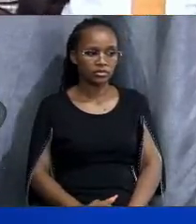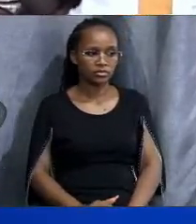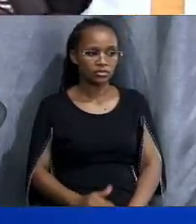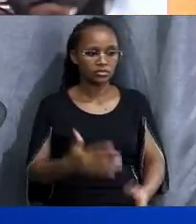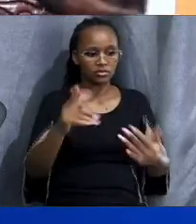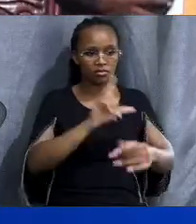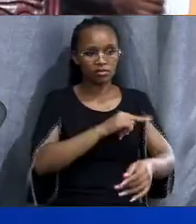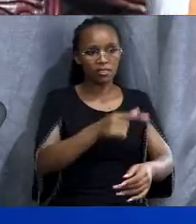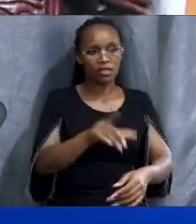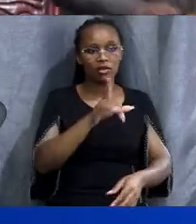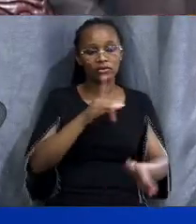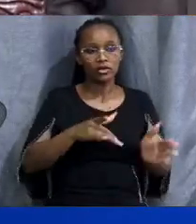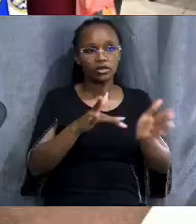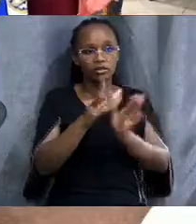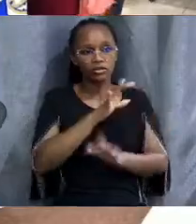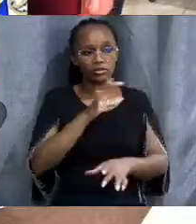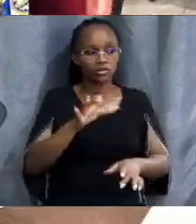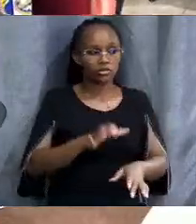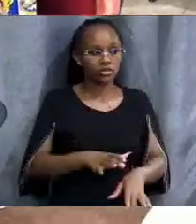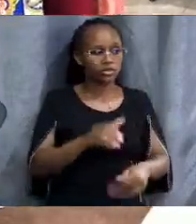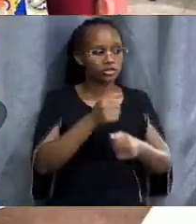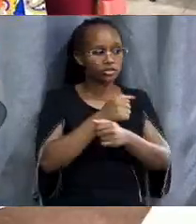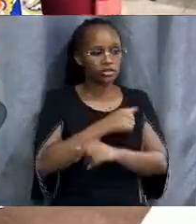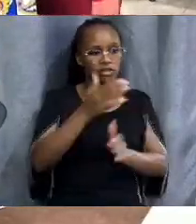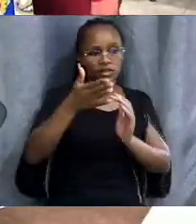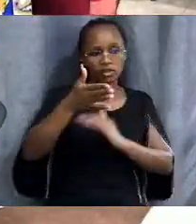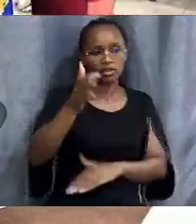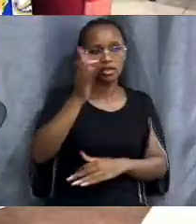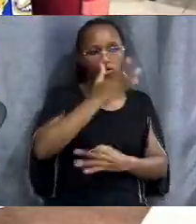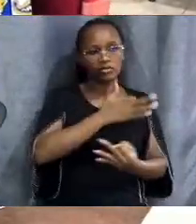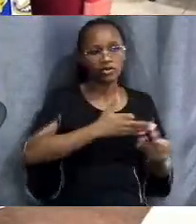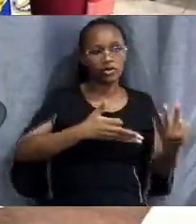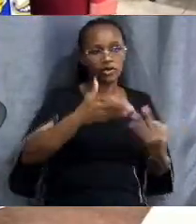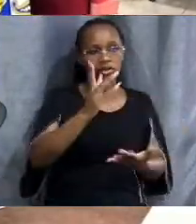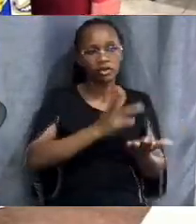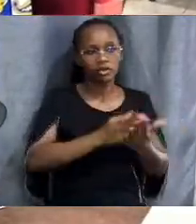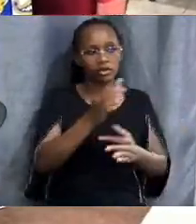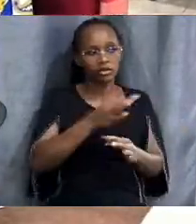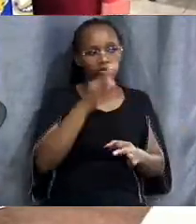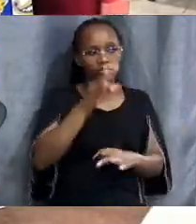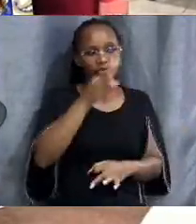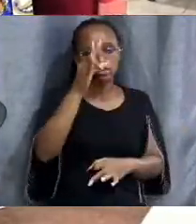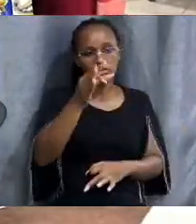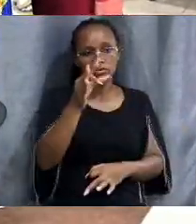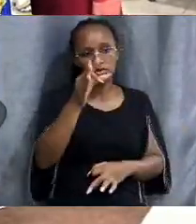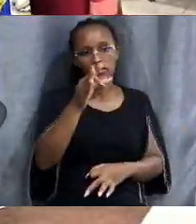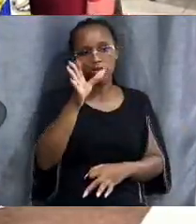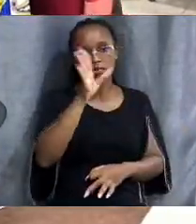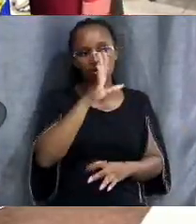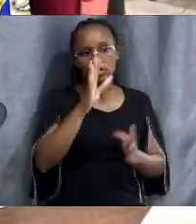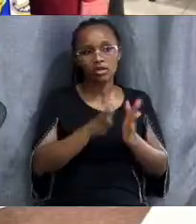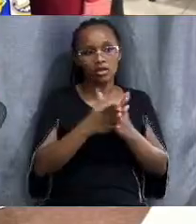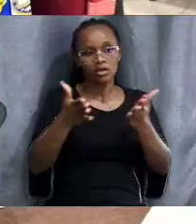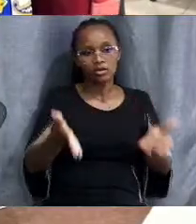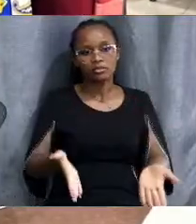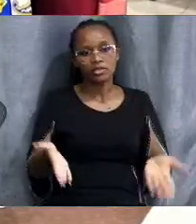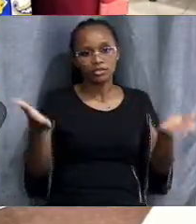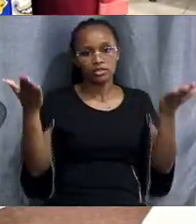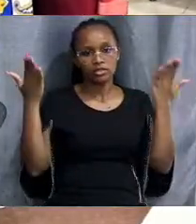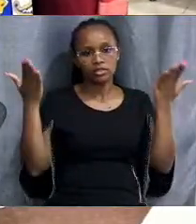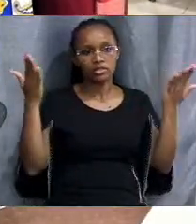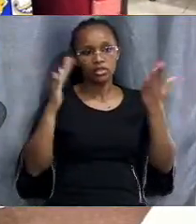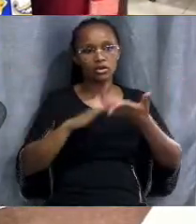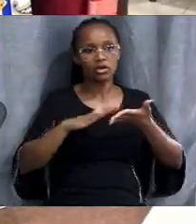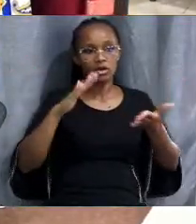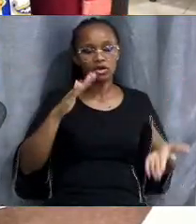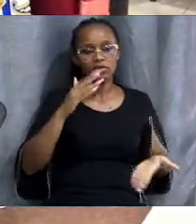And now may the grace of our Lord Jesus Christ and the love of God and the fellowship of the Holy Spirit be